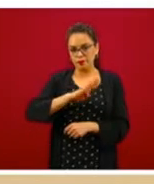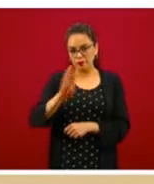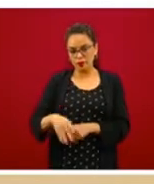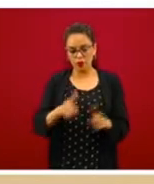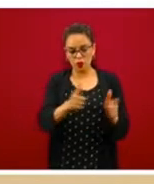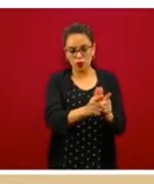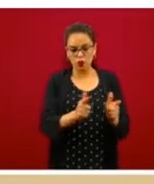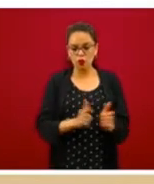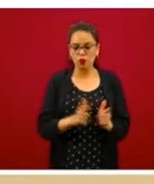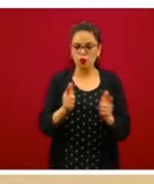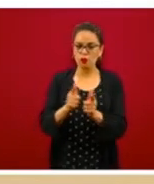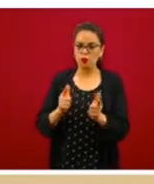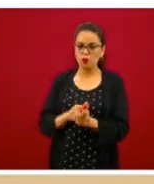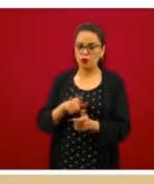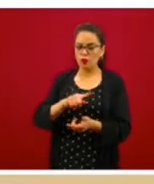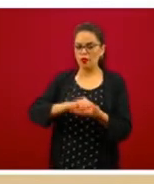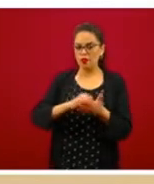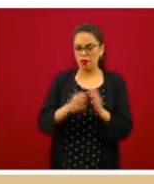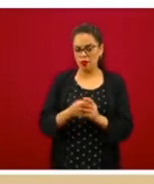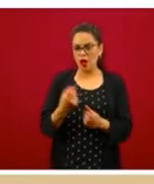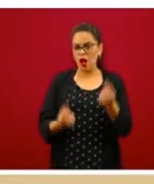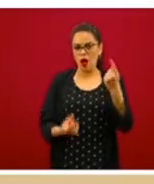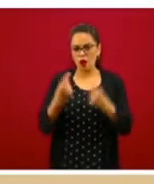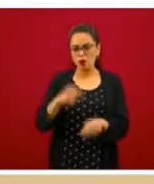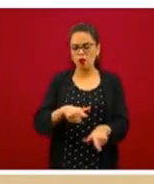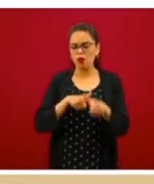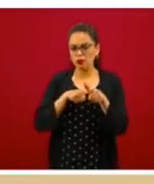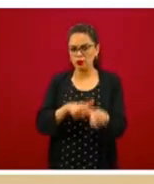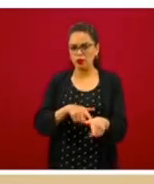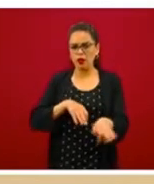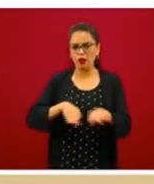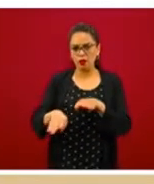we can't know what the trend of the traffic light will be.